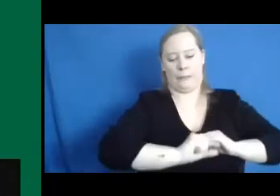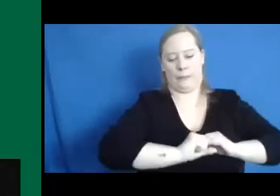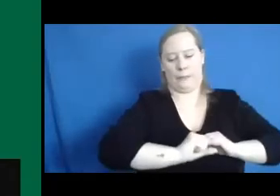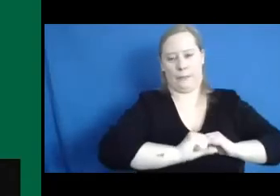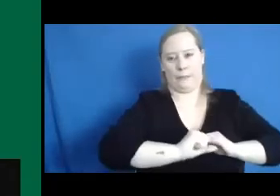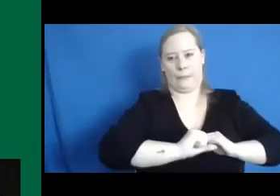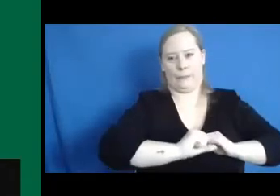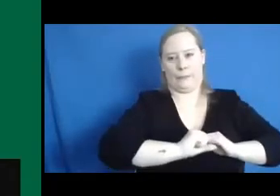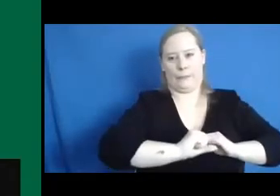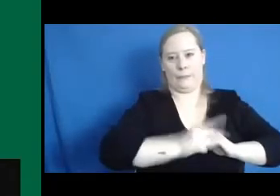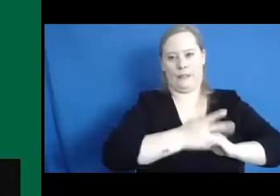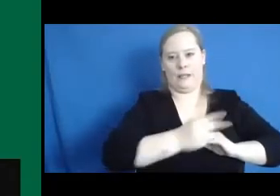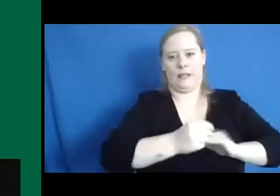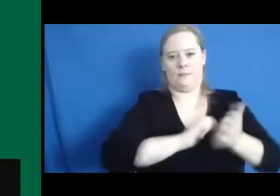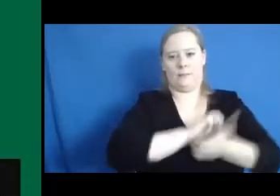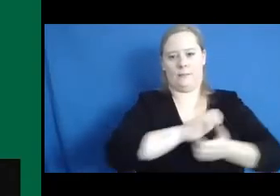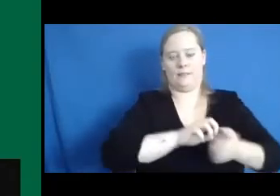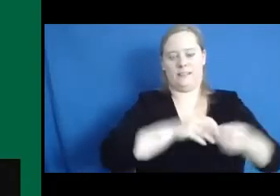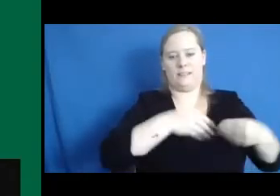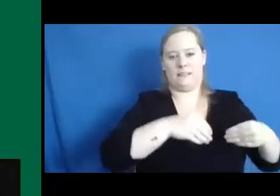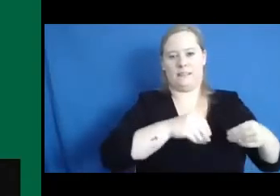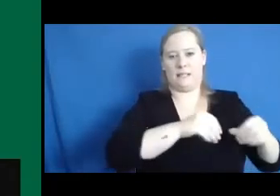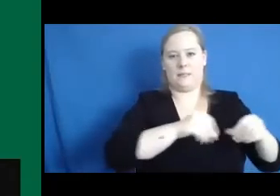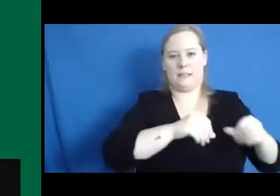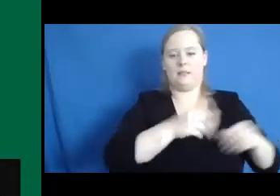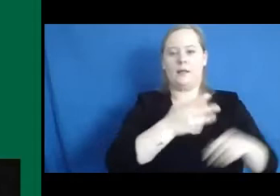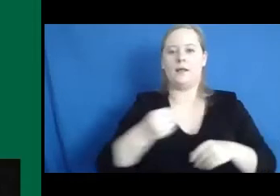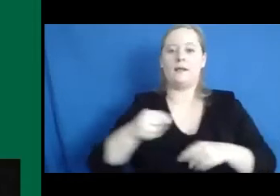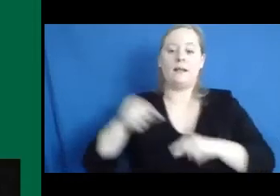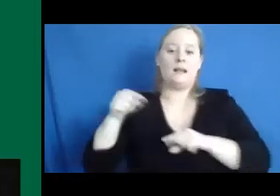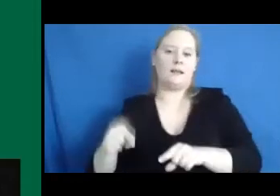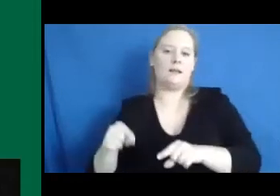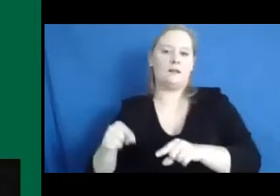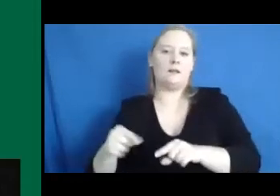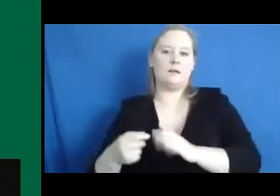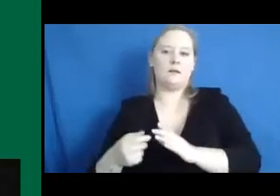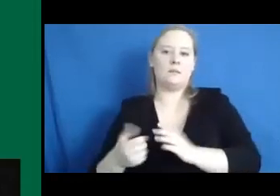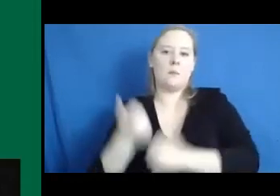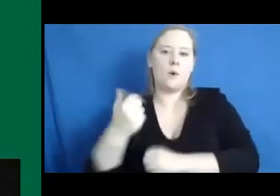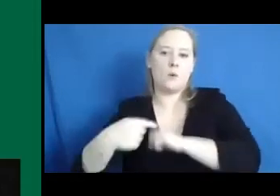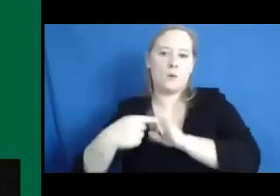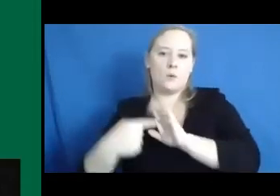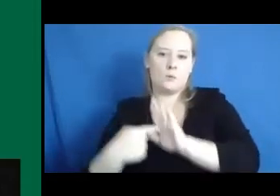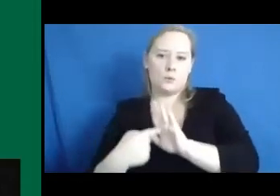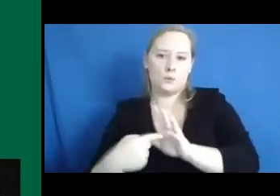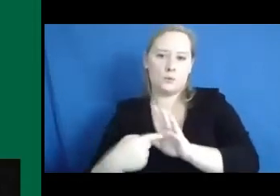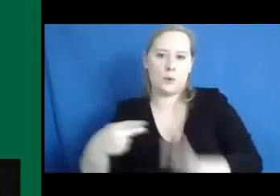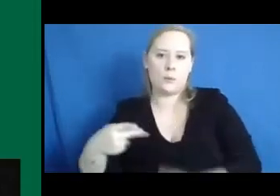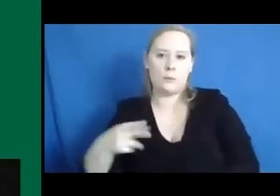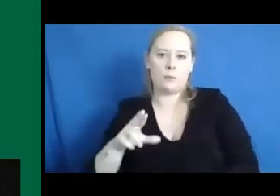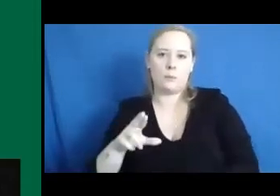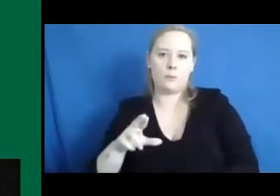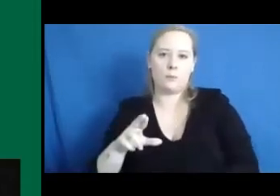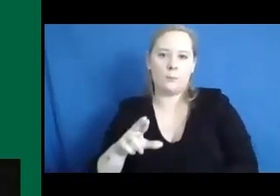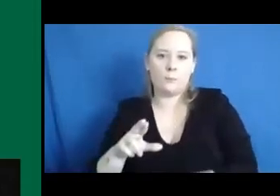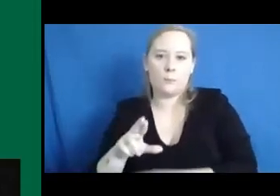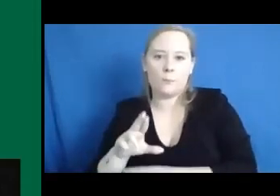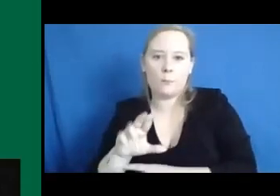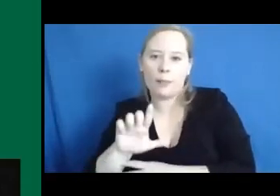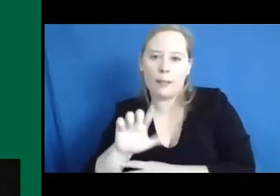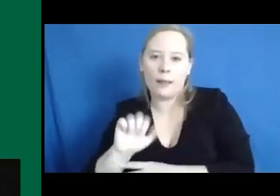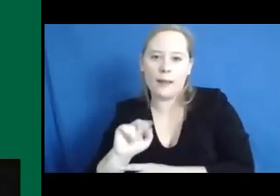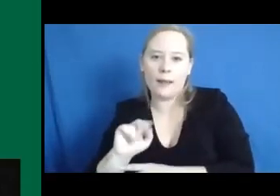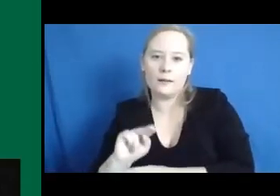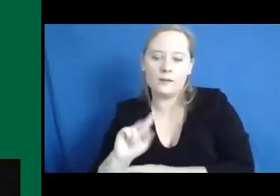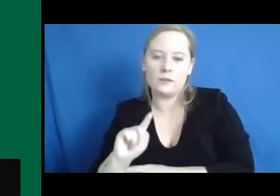the sediments. And Farmington Lake, the prominent species are both planktonic and benthic. So you've got these guys